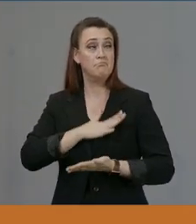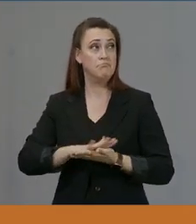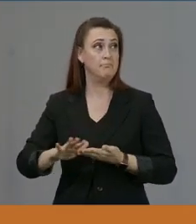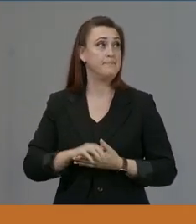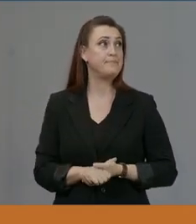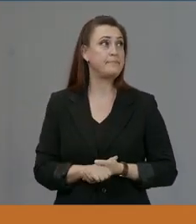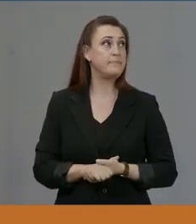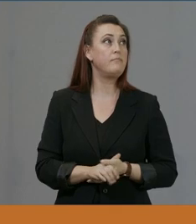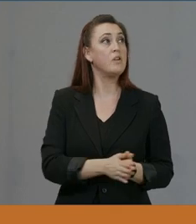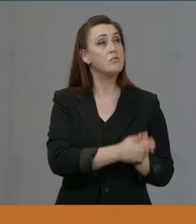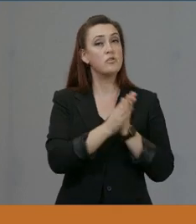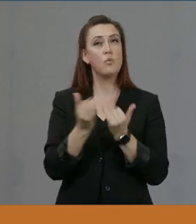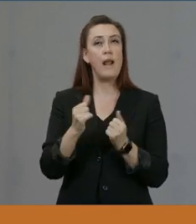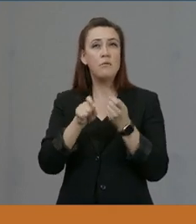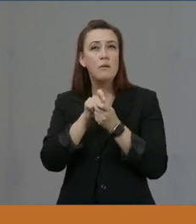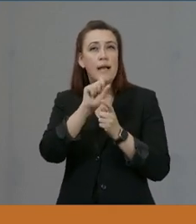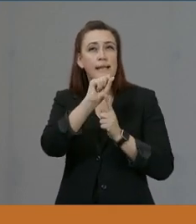Now let's talk cases.